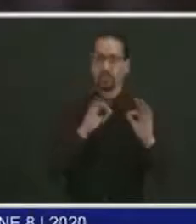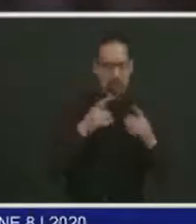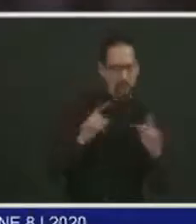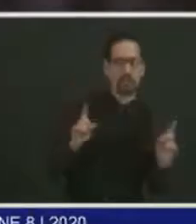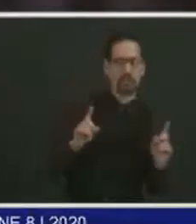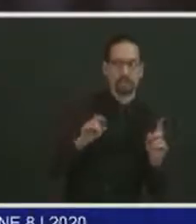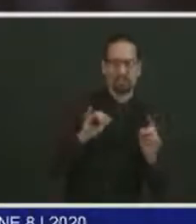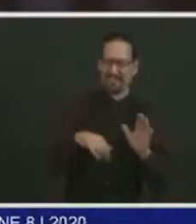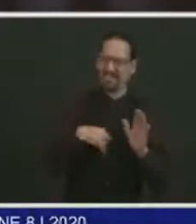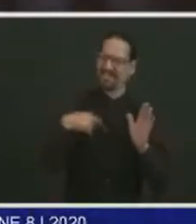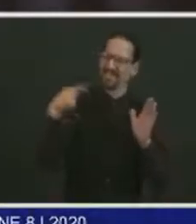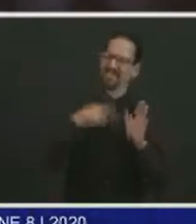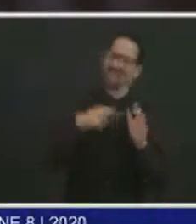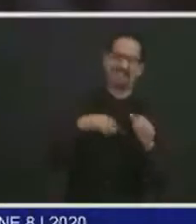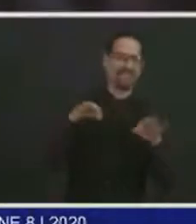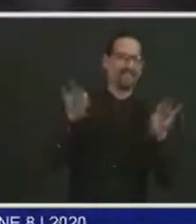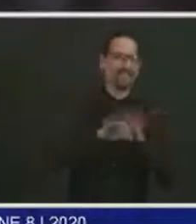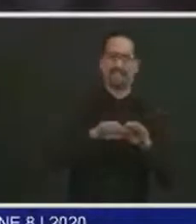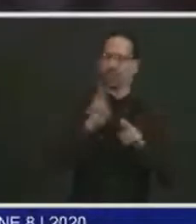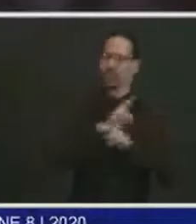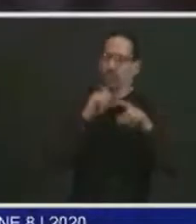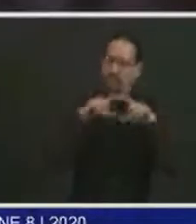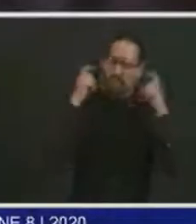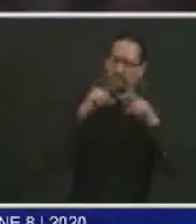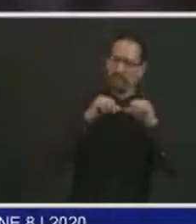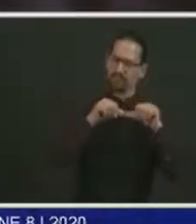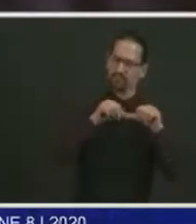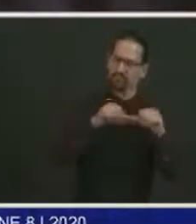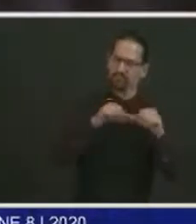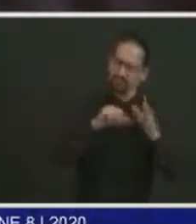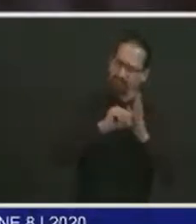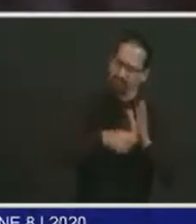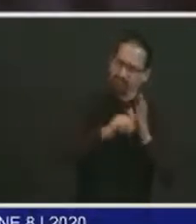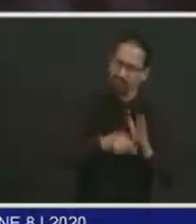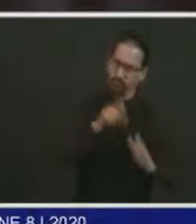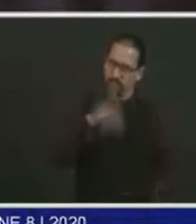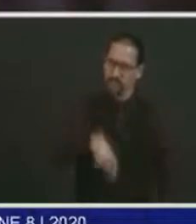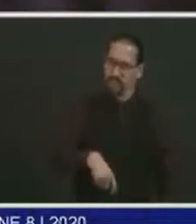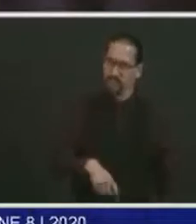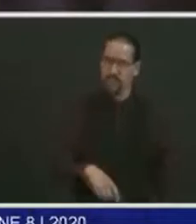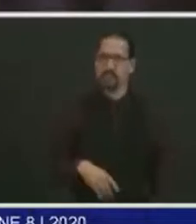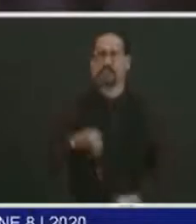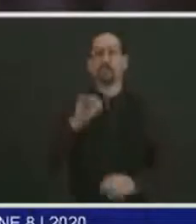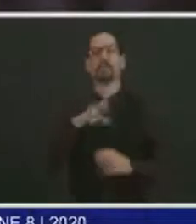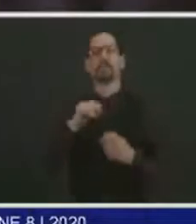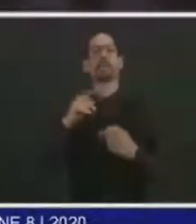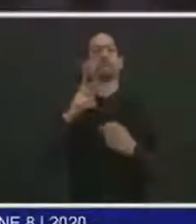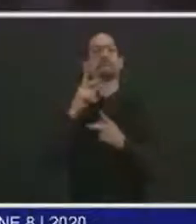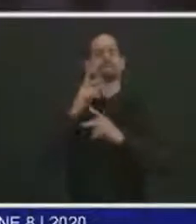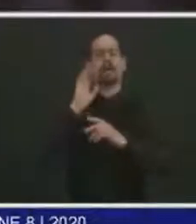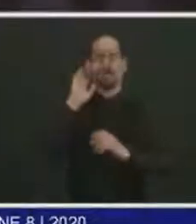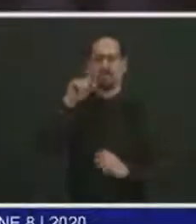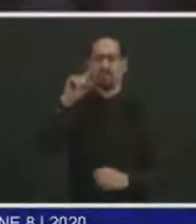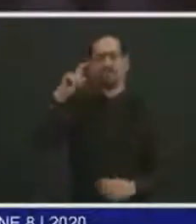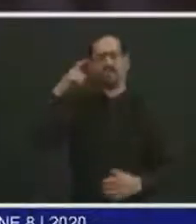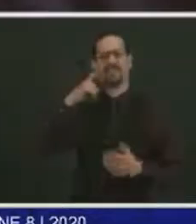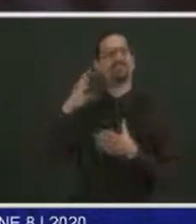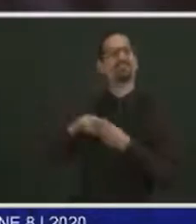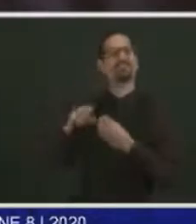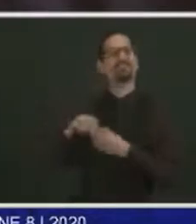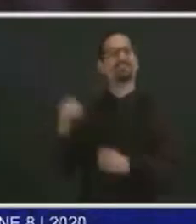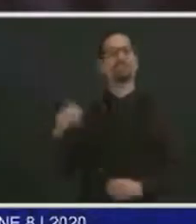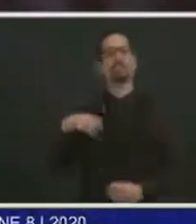still there. Certainly it is encouraging that, as the governor has shared, we have